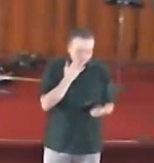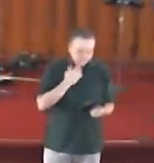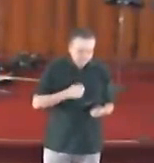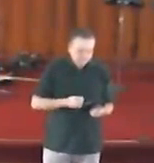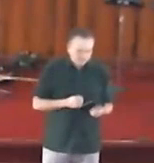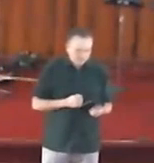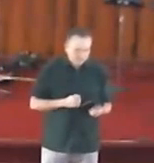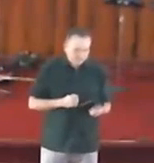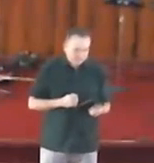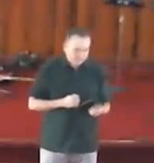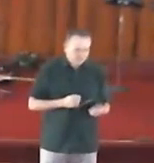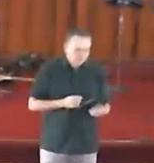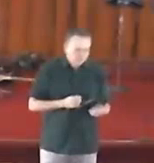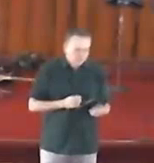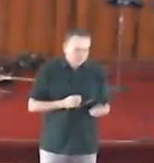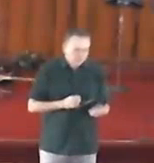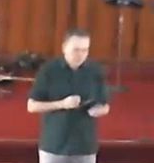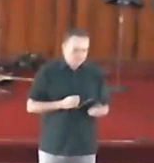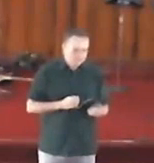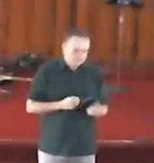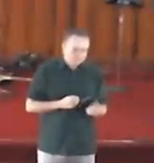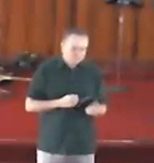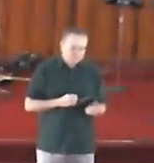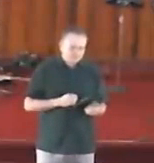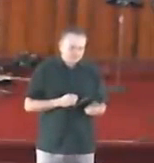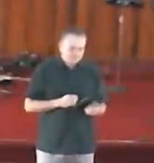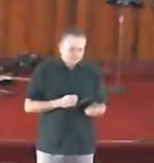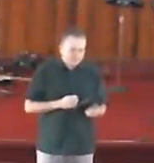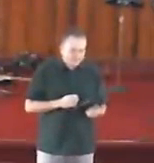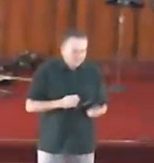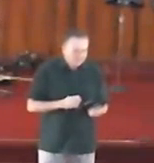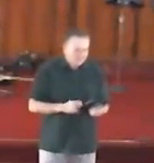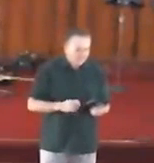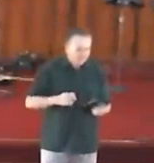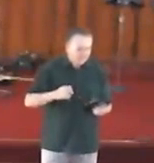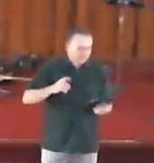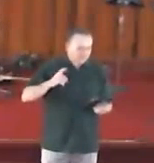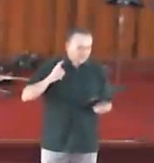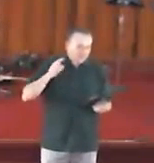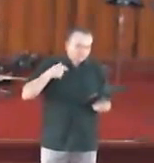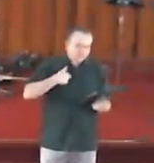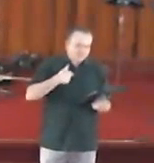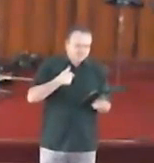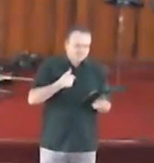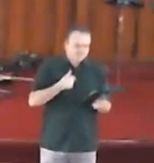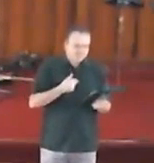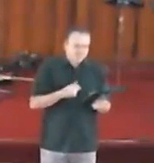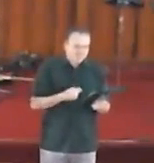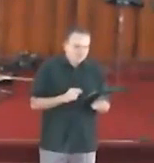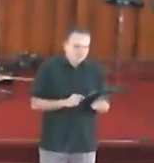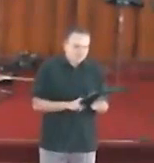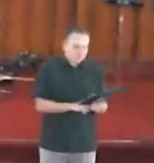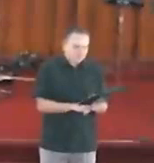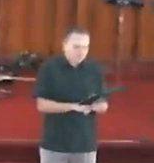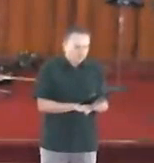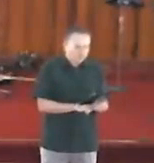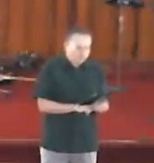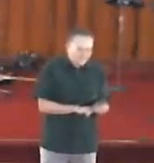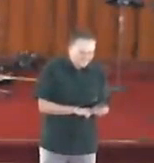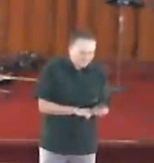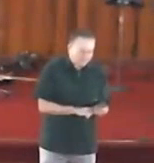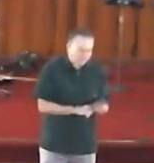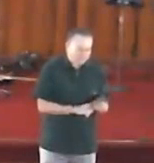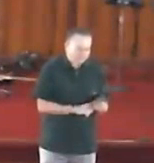in Thessalonians. Dice, hermanos amados de Dios, sabemos que Él los ha escogido porque nuestro evangelio no llegó solo